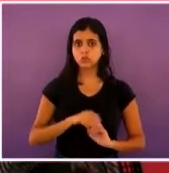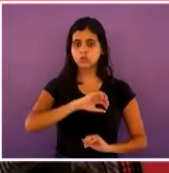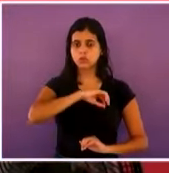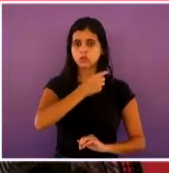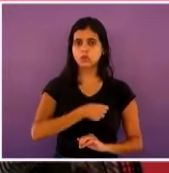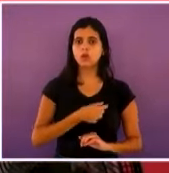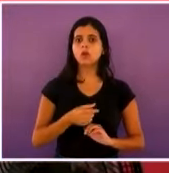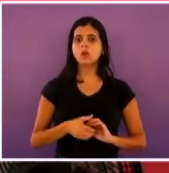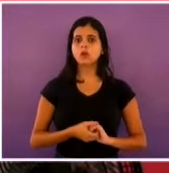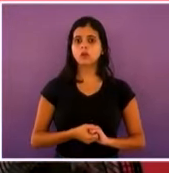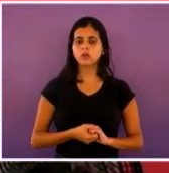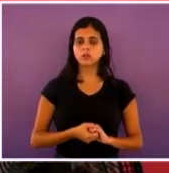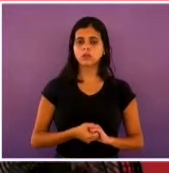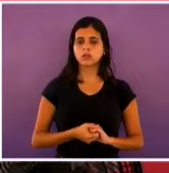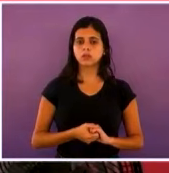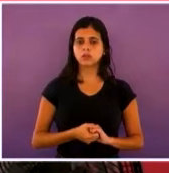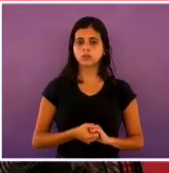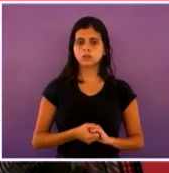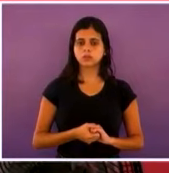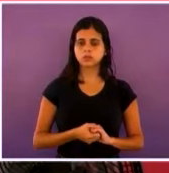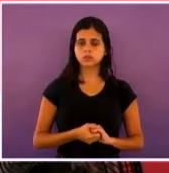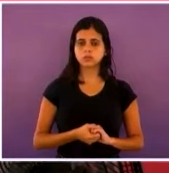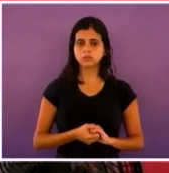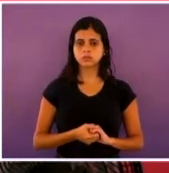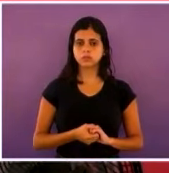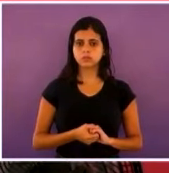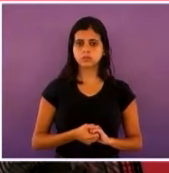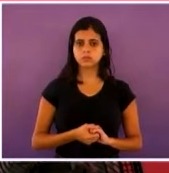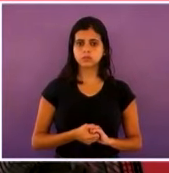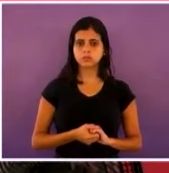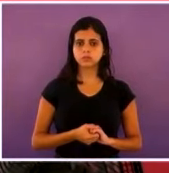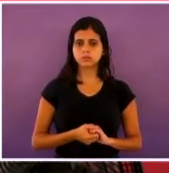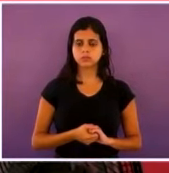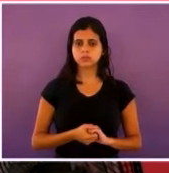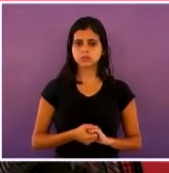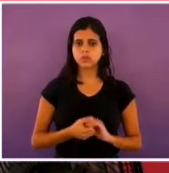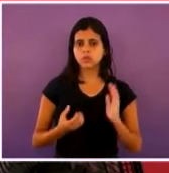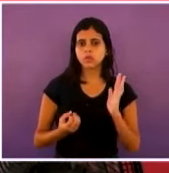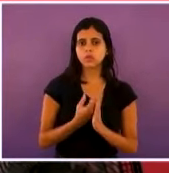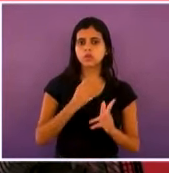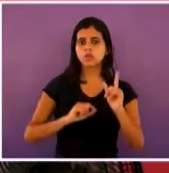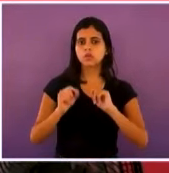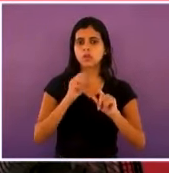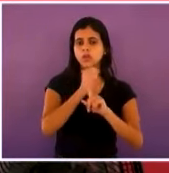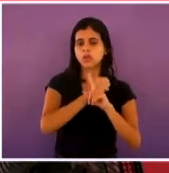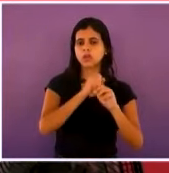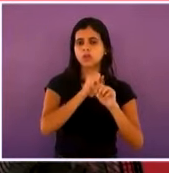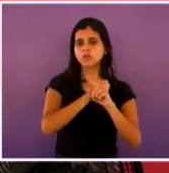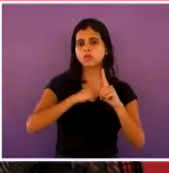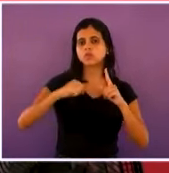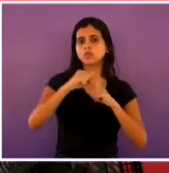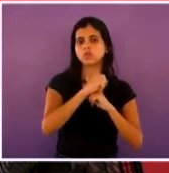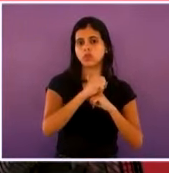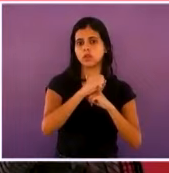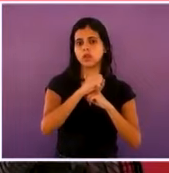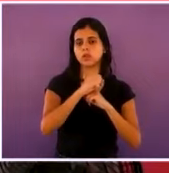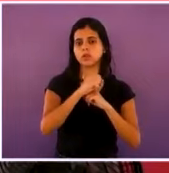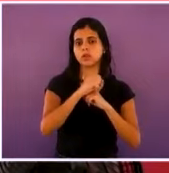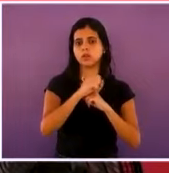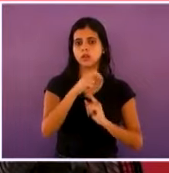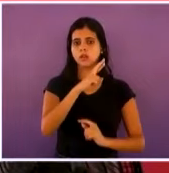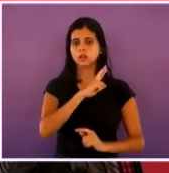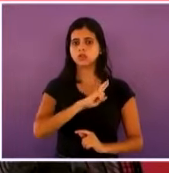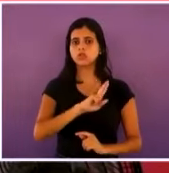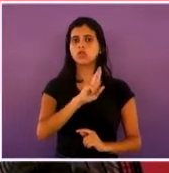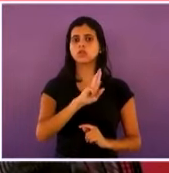created this society, this new religious order, criou essa sociedade, essa nova ordem religiosa, in order